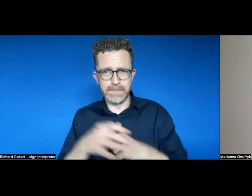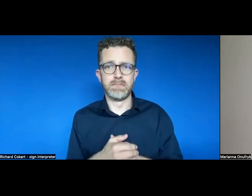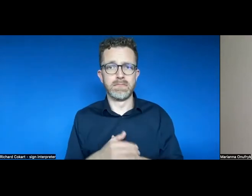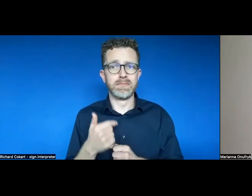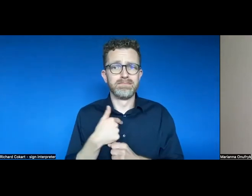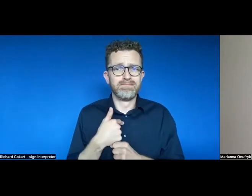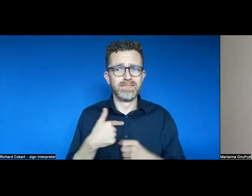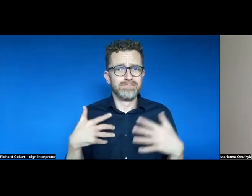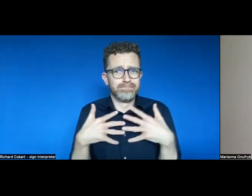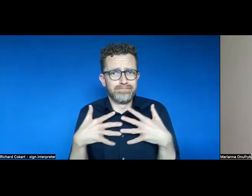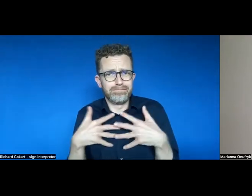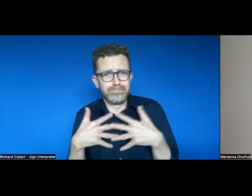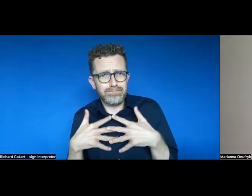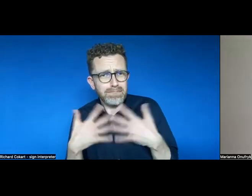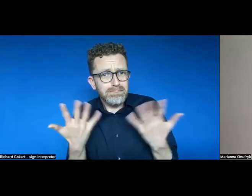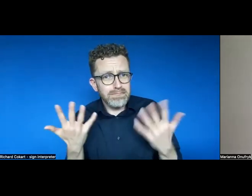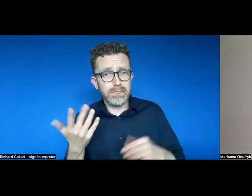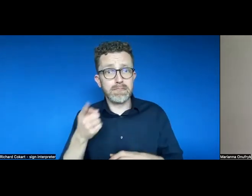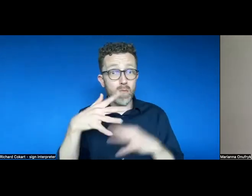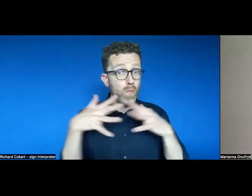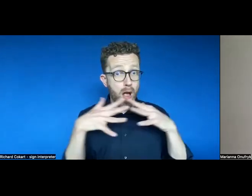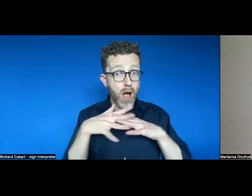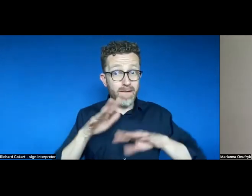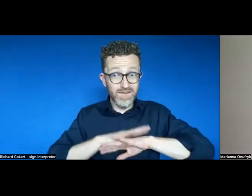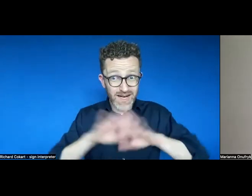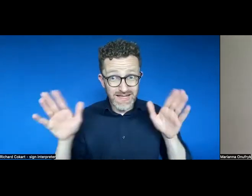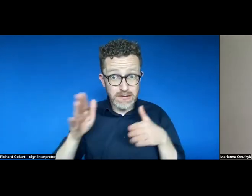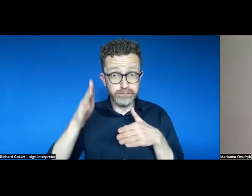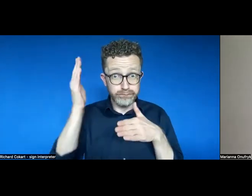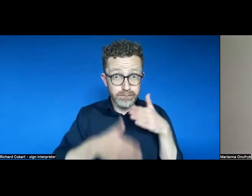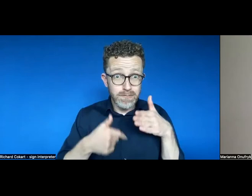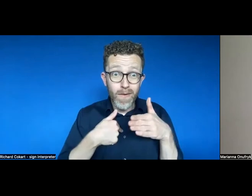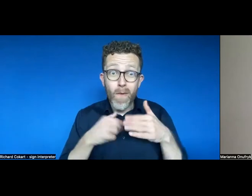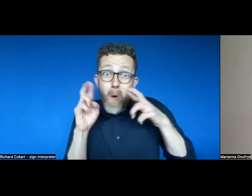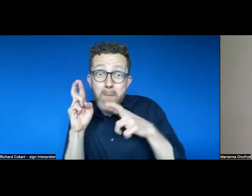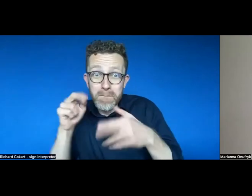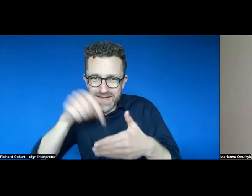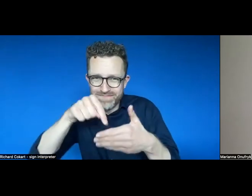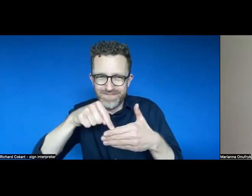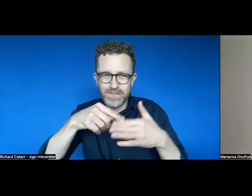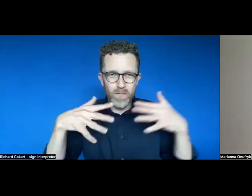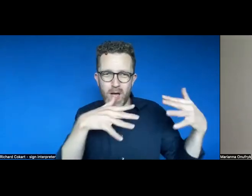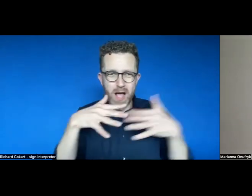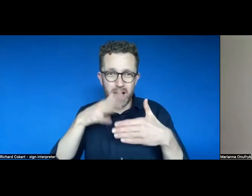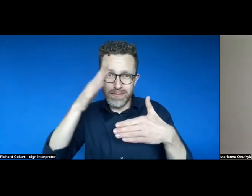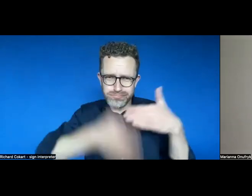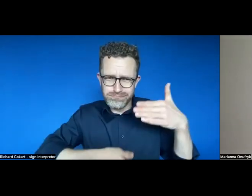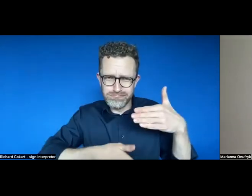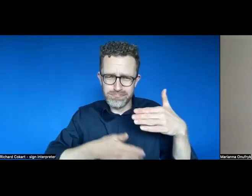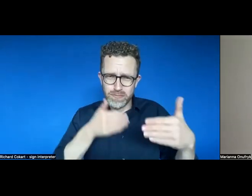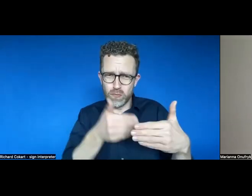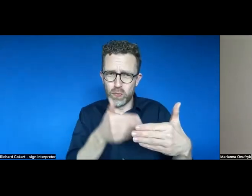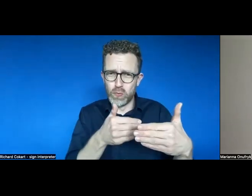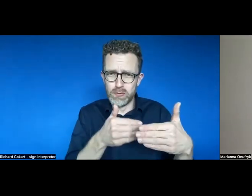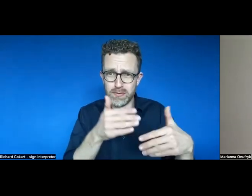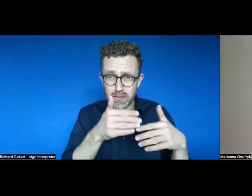be even harder because, you know, business, for example, one of our